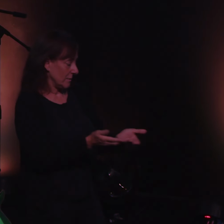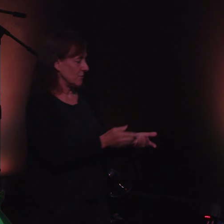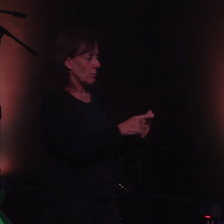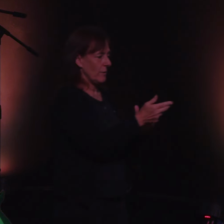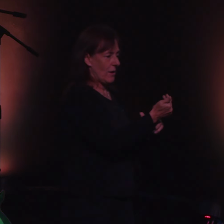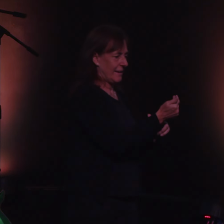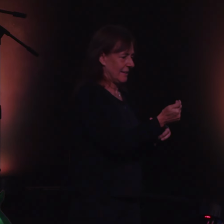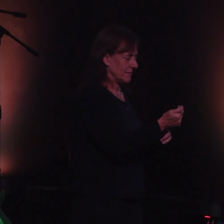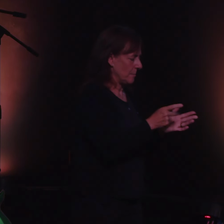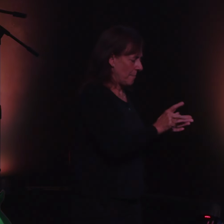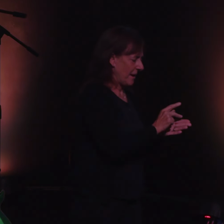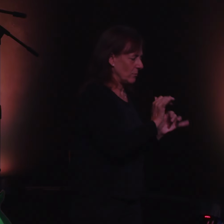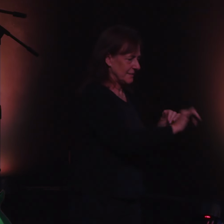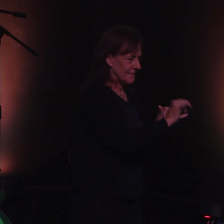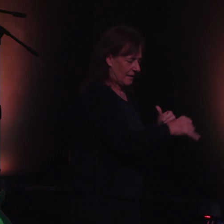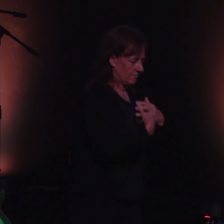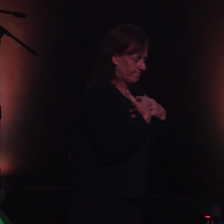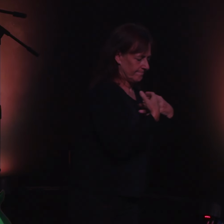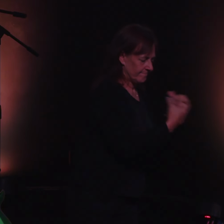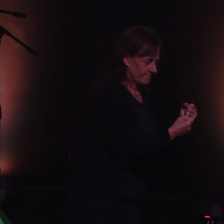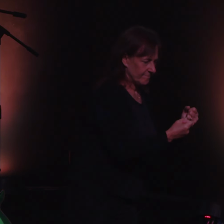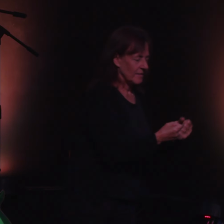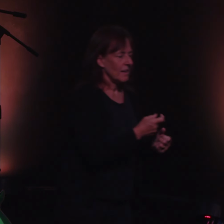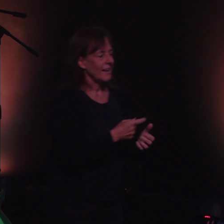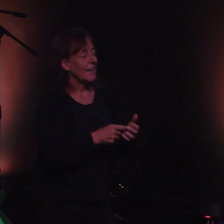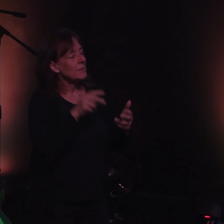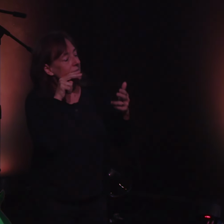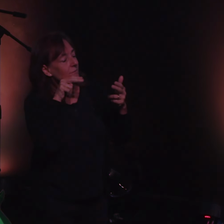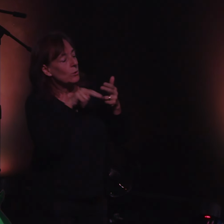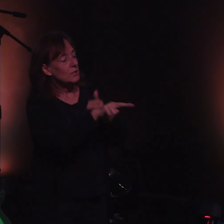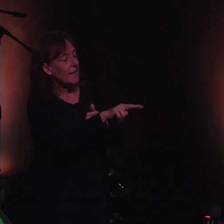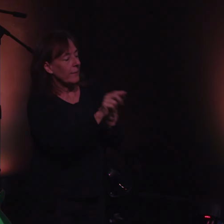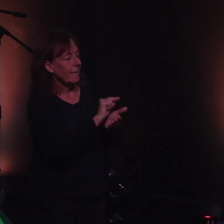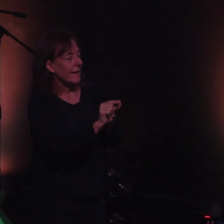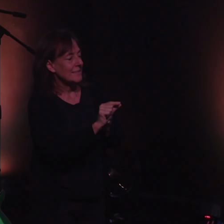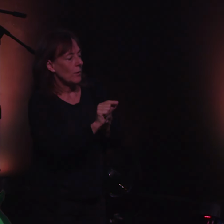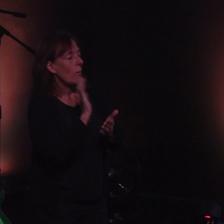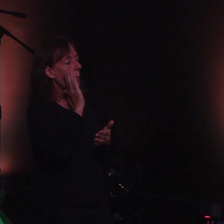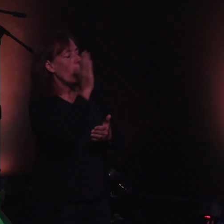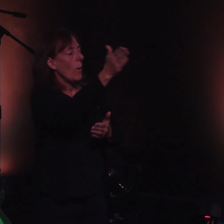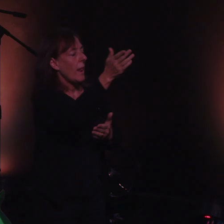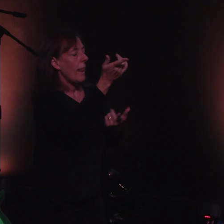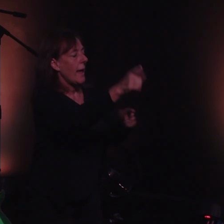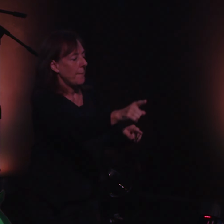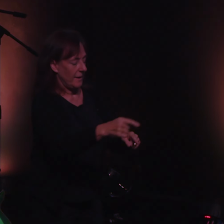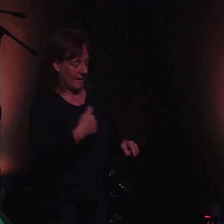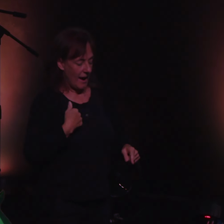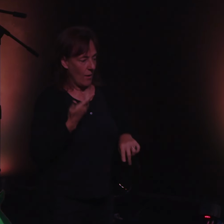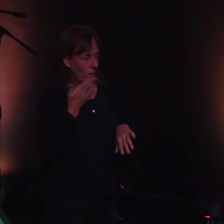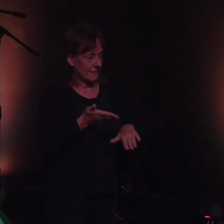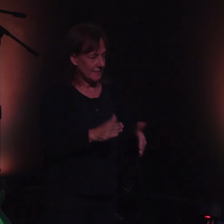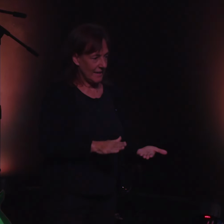Now, what he was doing for this man was foreshadowing the gospel of what was going to happen. I'm going to lay my life down for